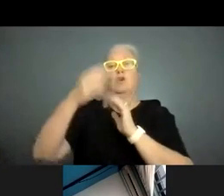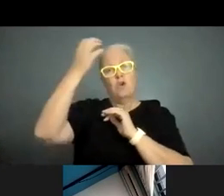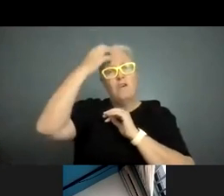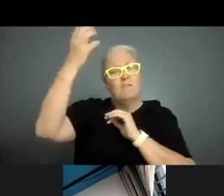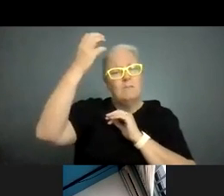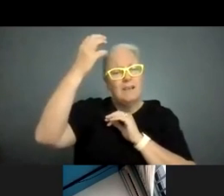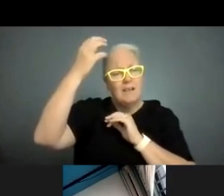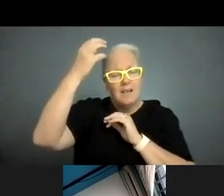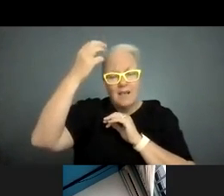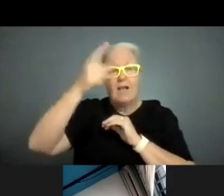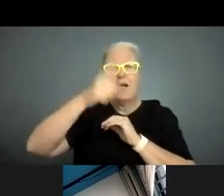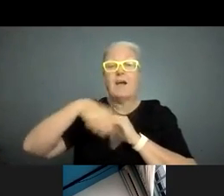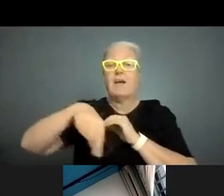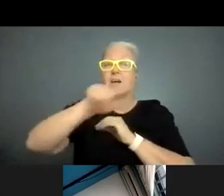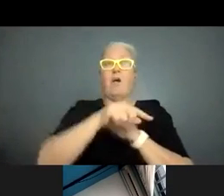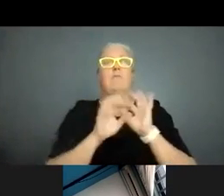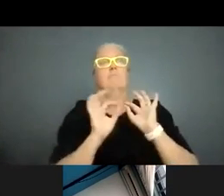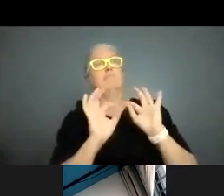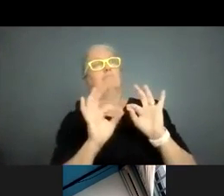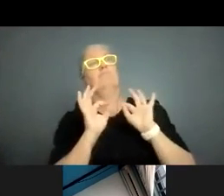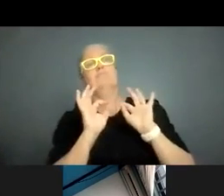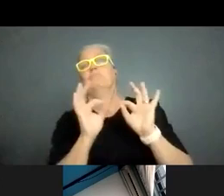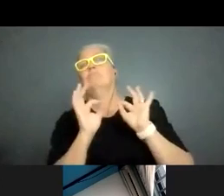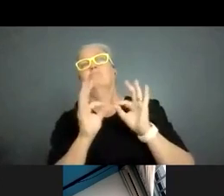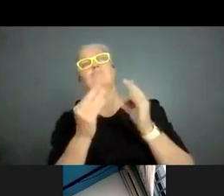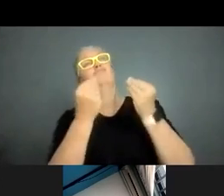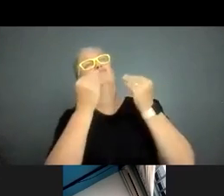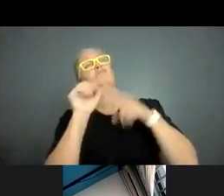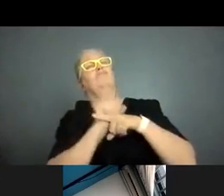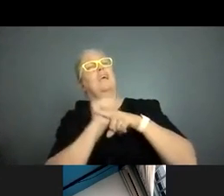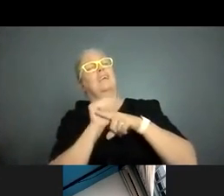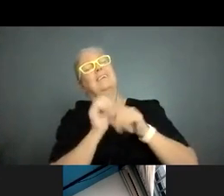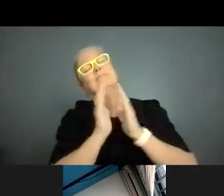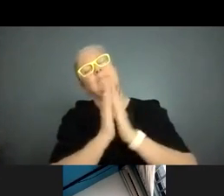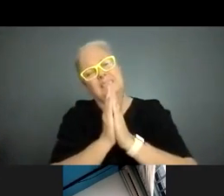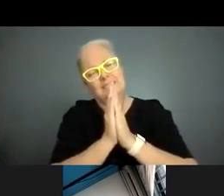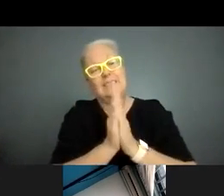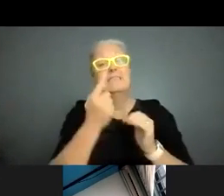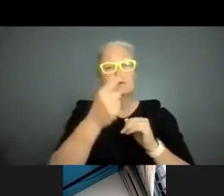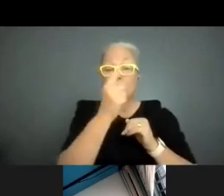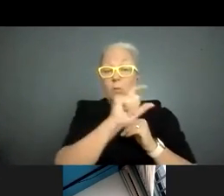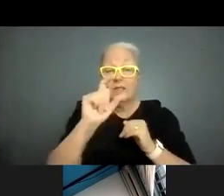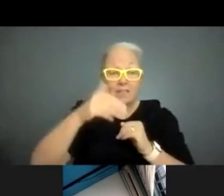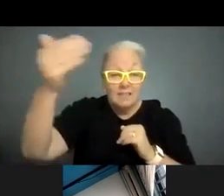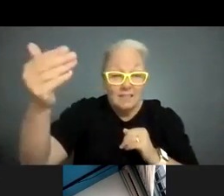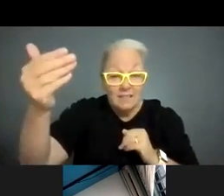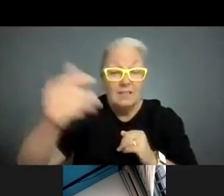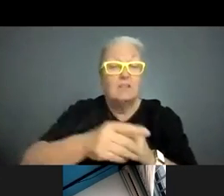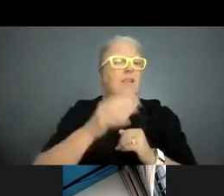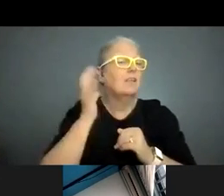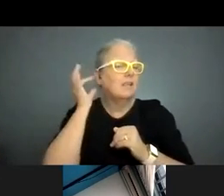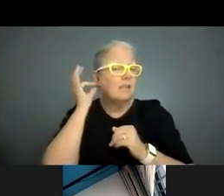received by you. So please fill in the evaluation. We will see you all again next week. It's girls and women